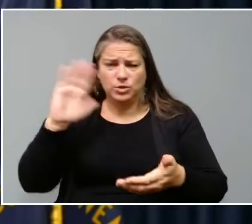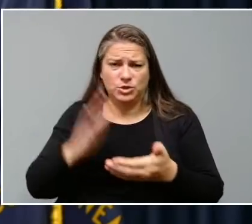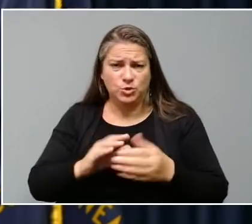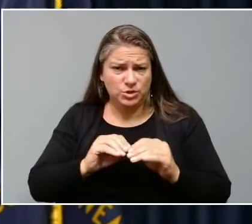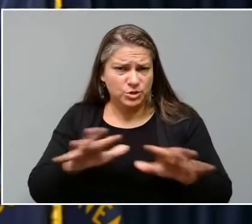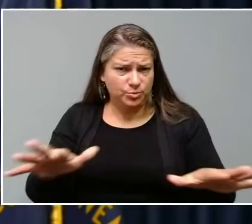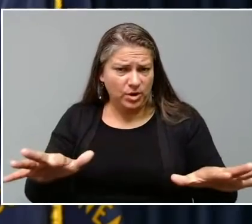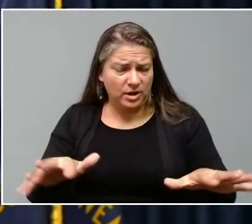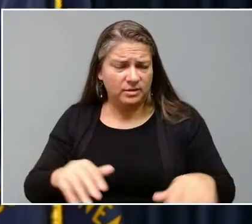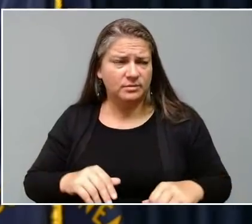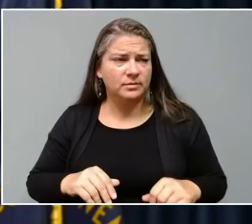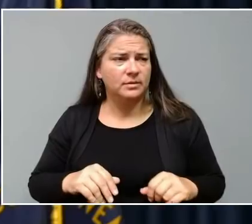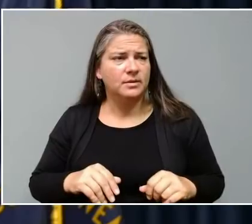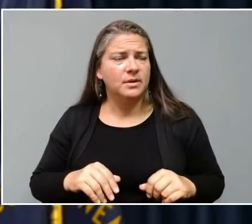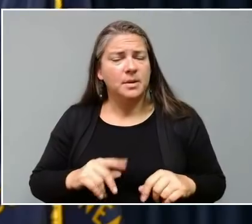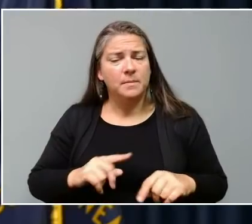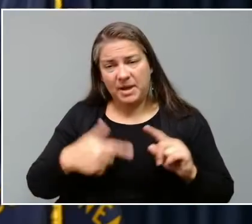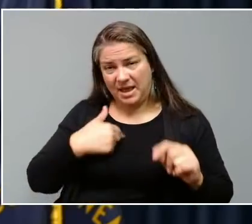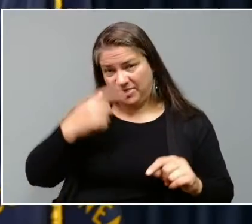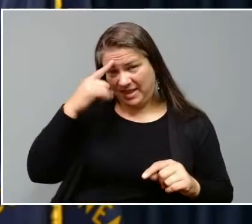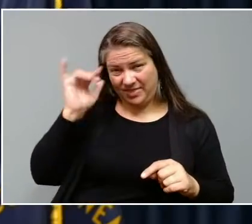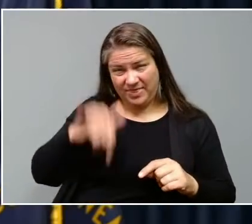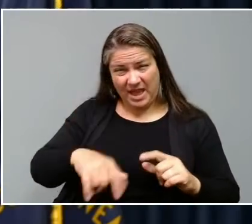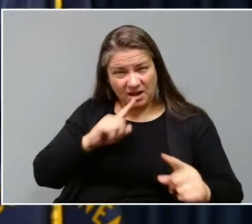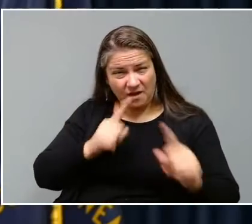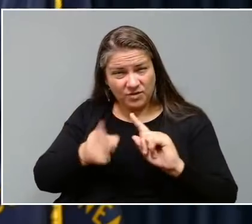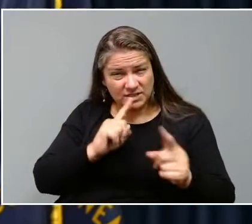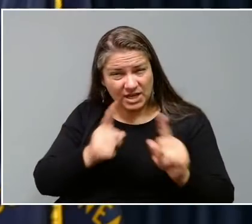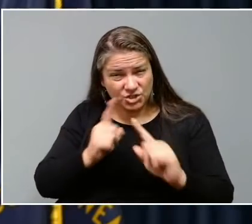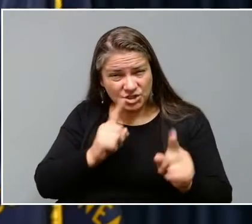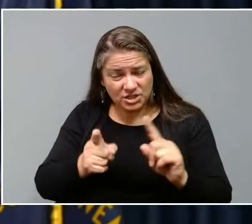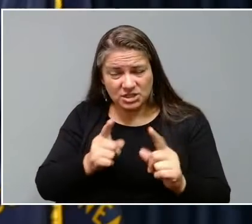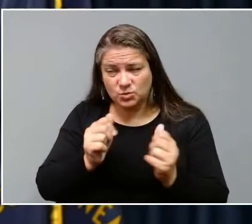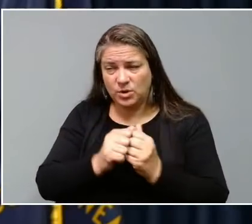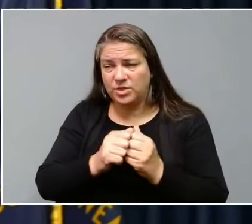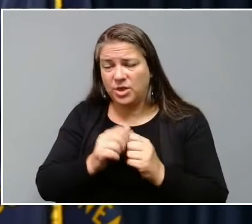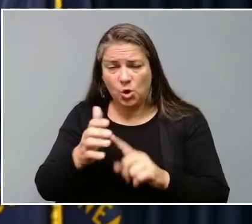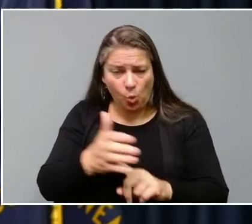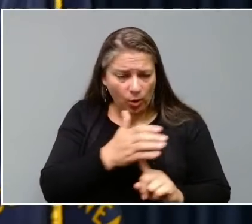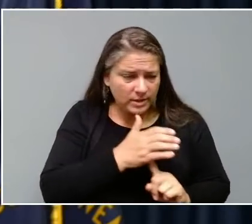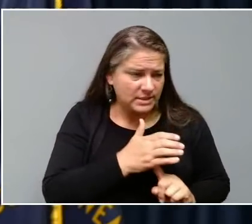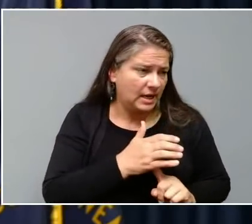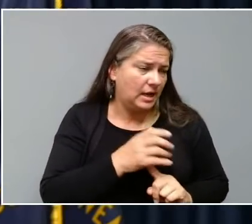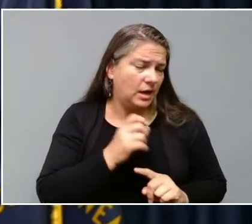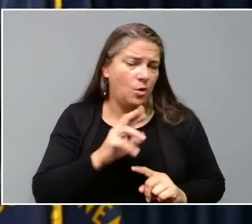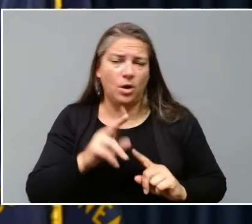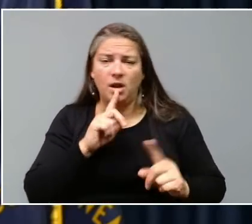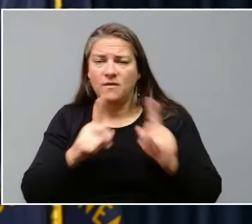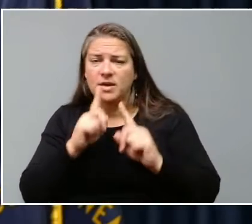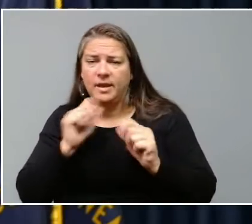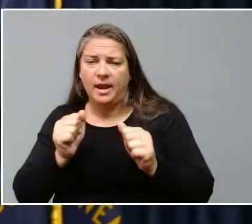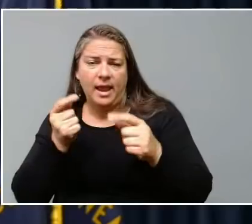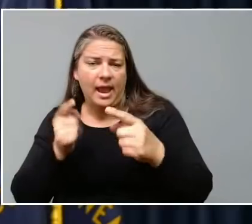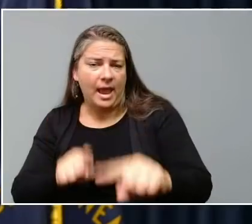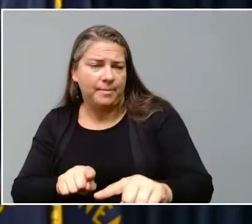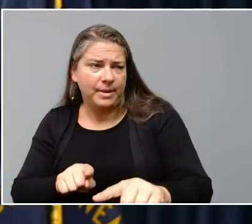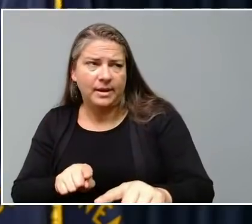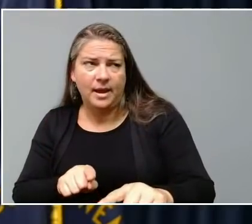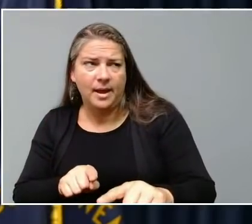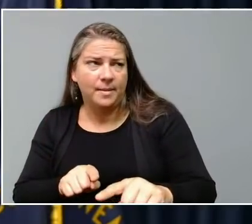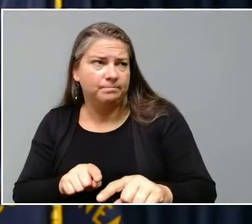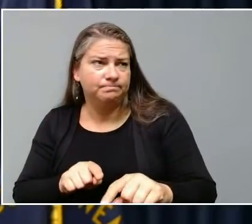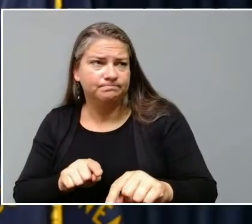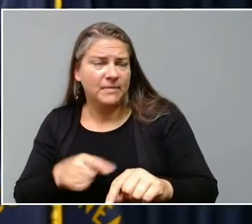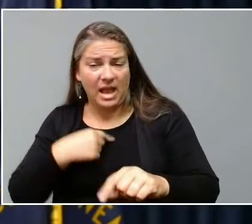that these conversations on quarantining are conversations that can occur, and conversations that I think the Department